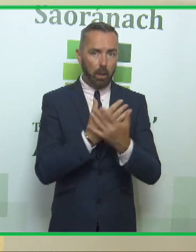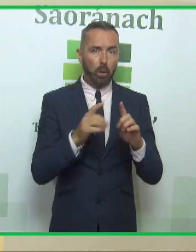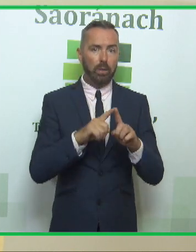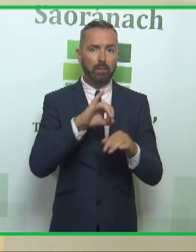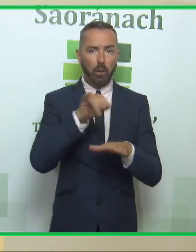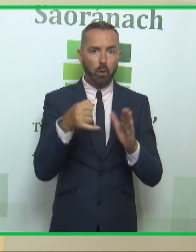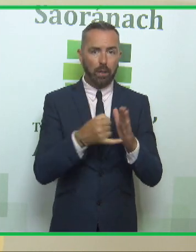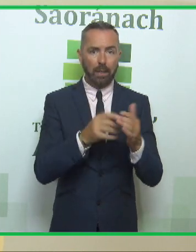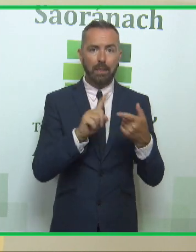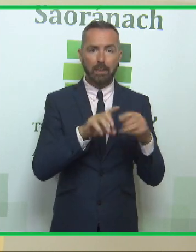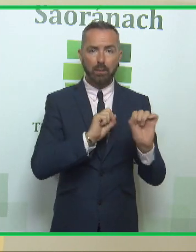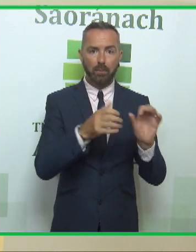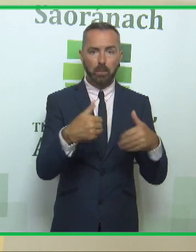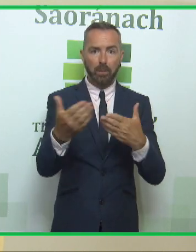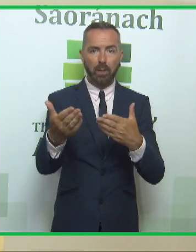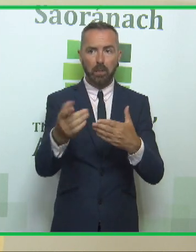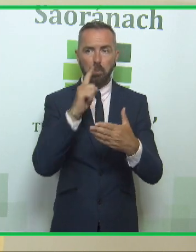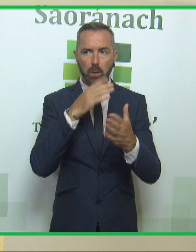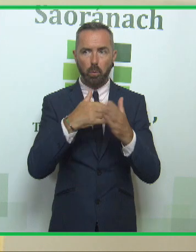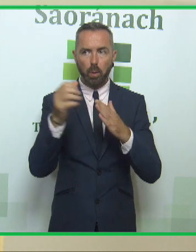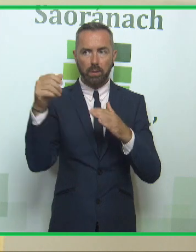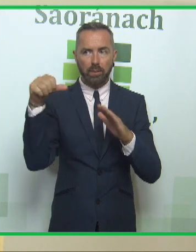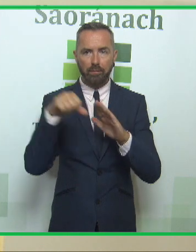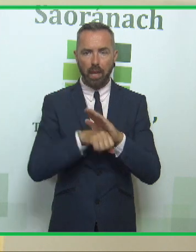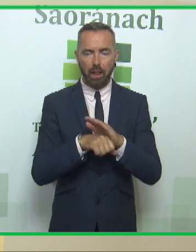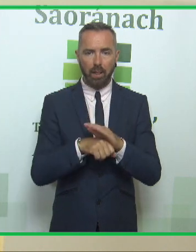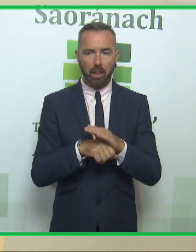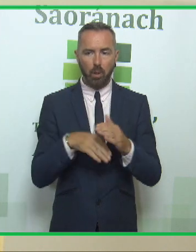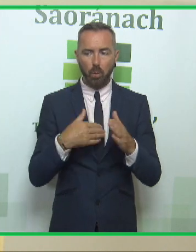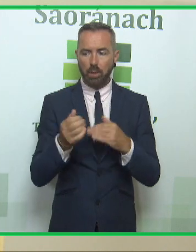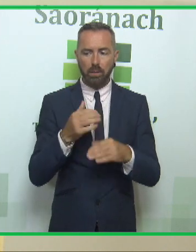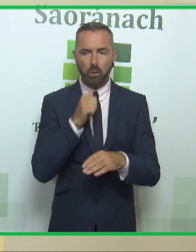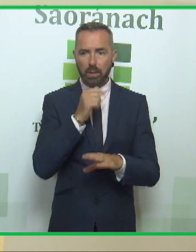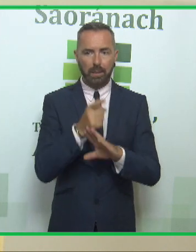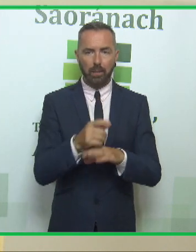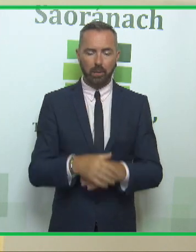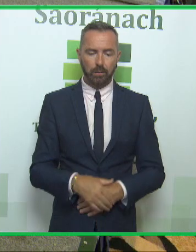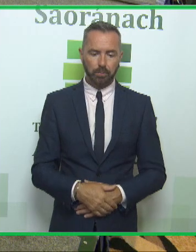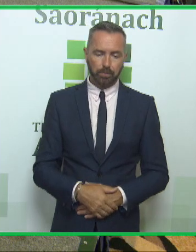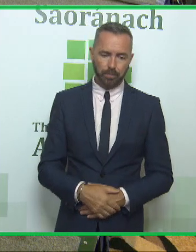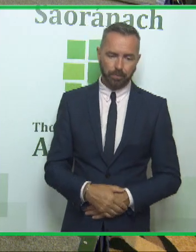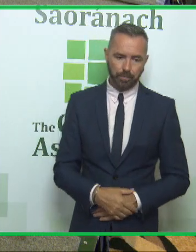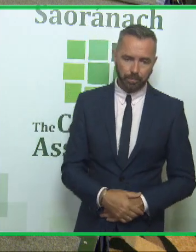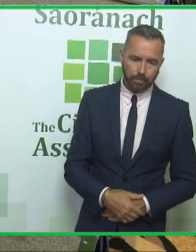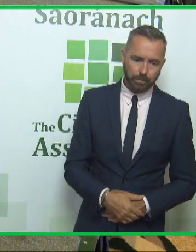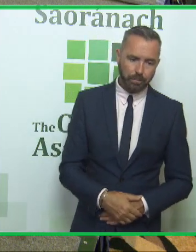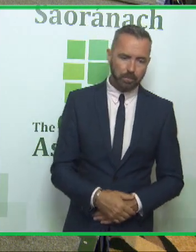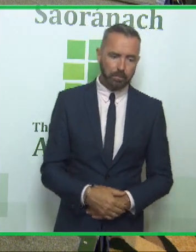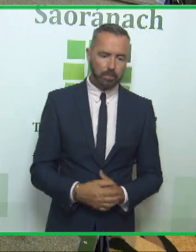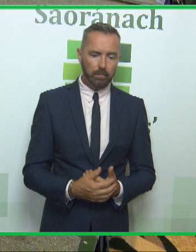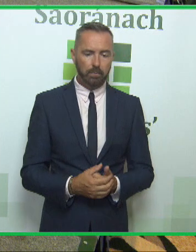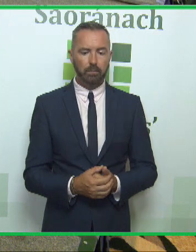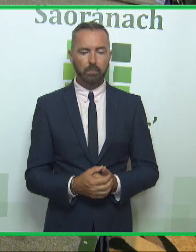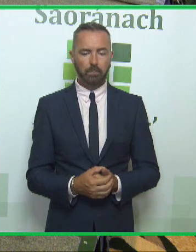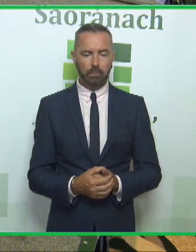is it just that it's not all joined up? Is that what's lacking? We think there should be a lot